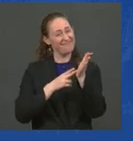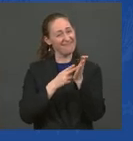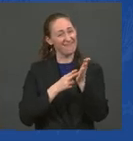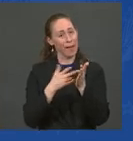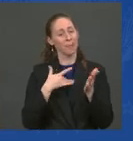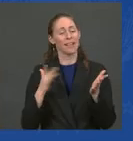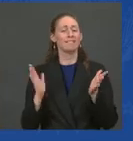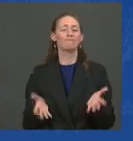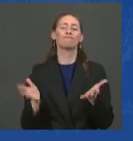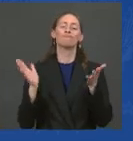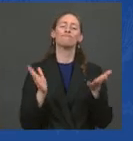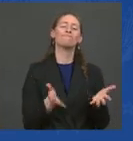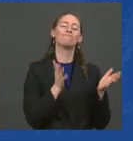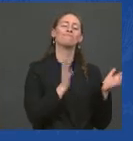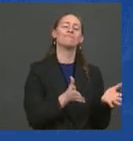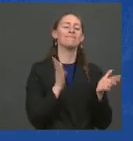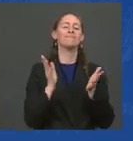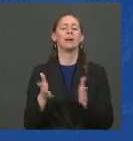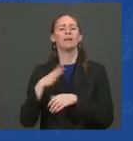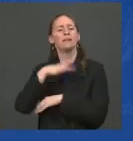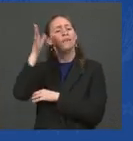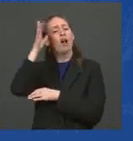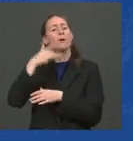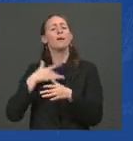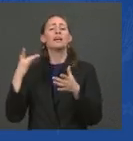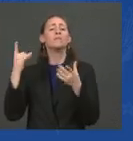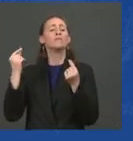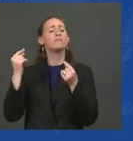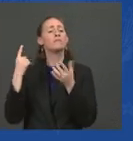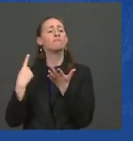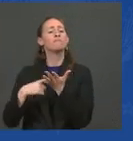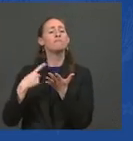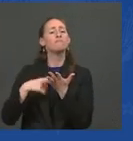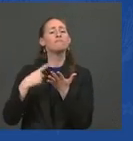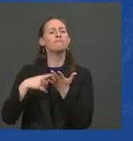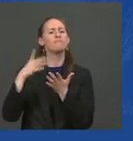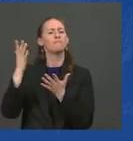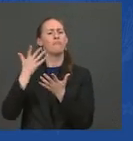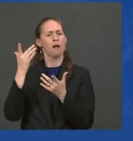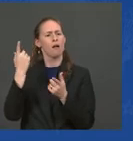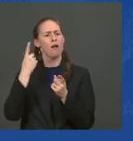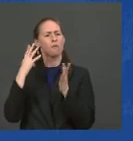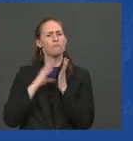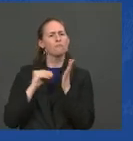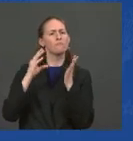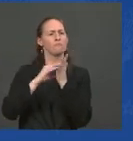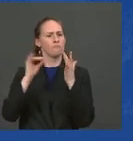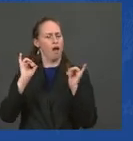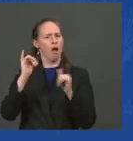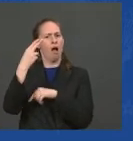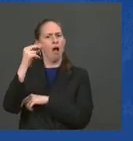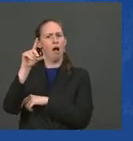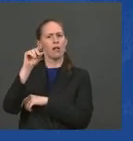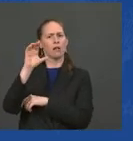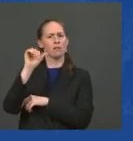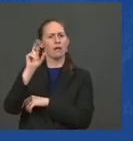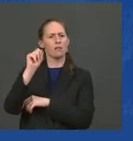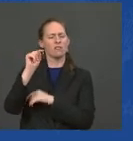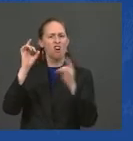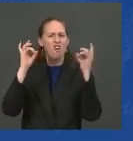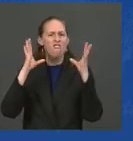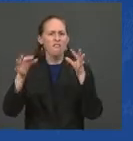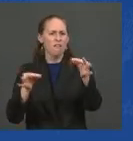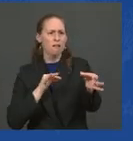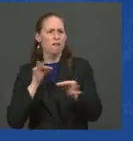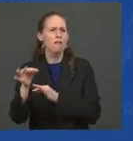talk about, as a student of the Holocaust, what a tragedy it was that we didn't bomb the railroad